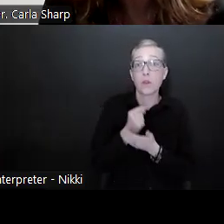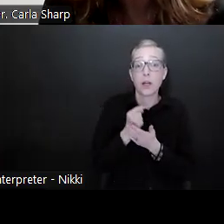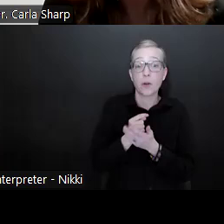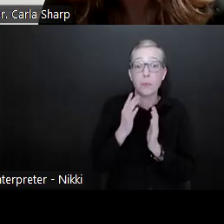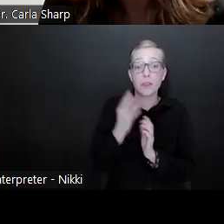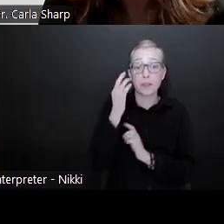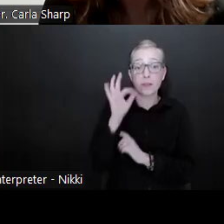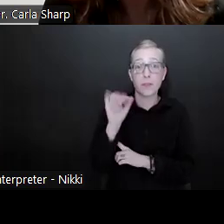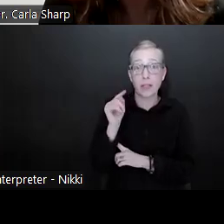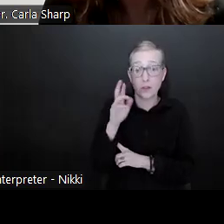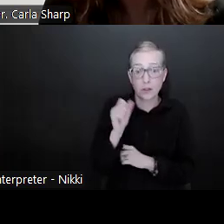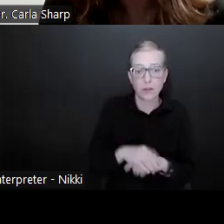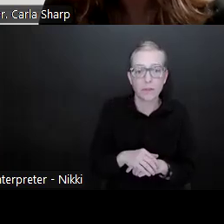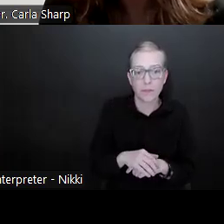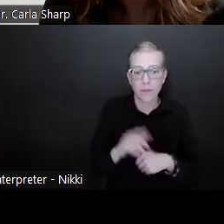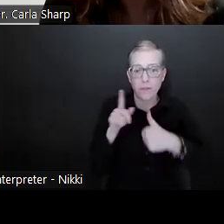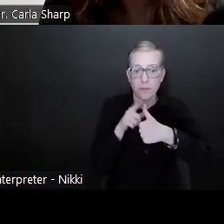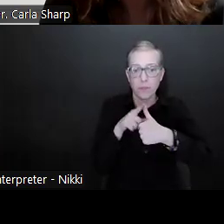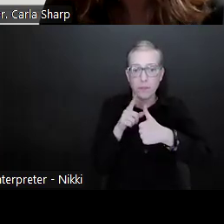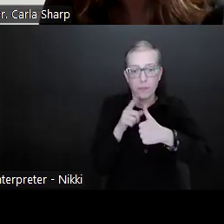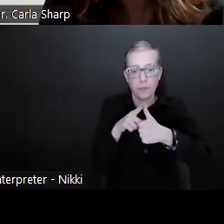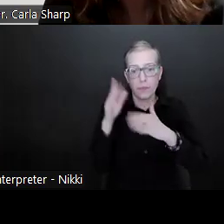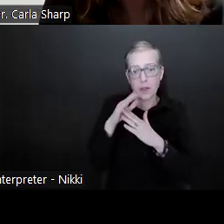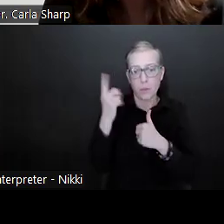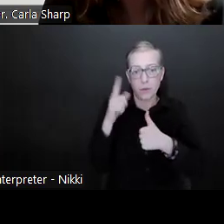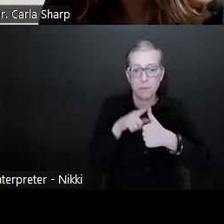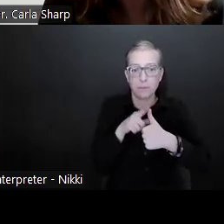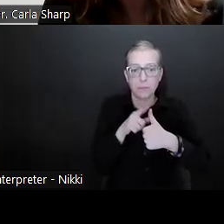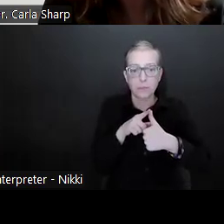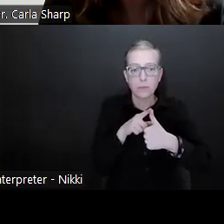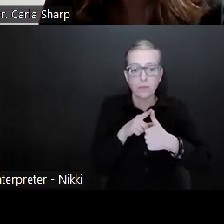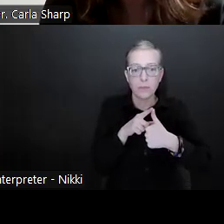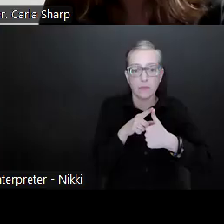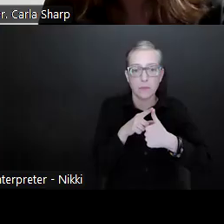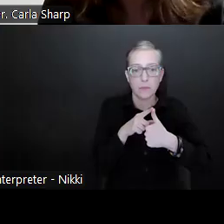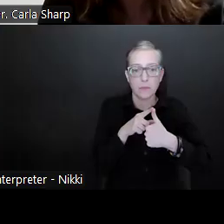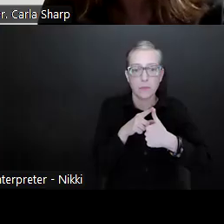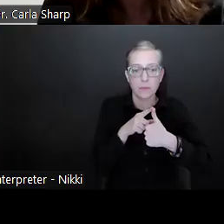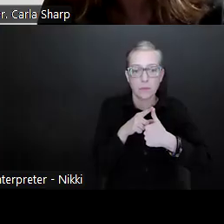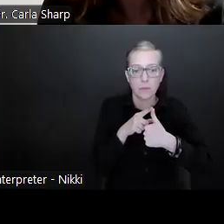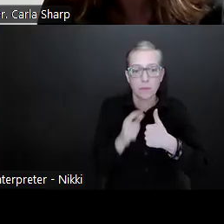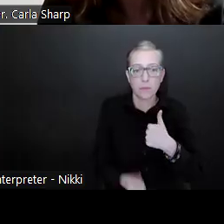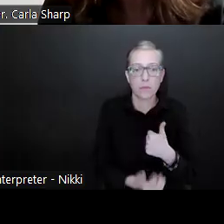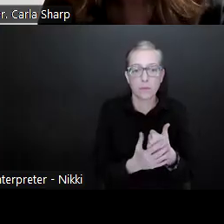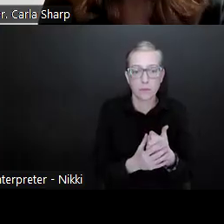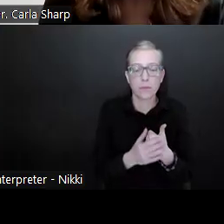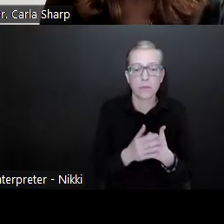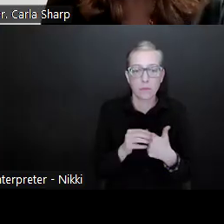explained by therapist factors, would compared to other factors constitute the largest proportion of the explained